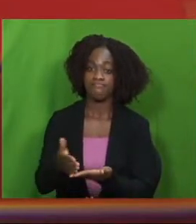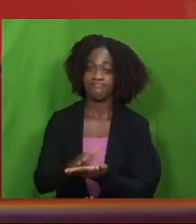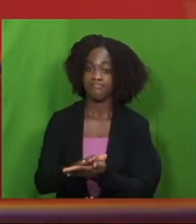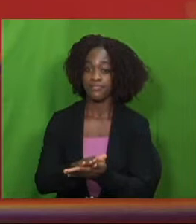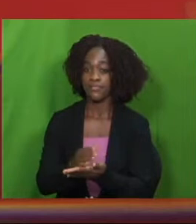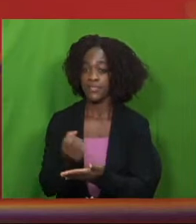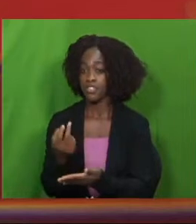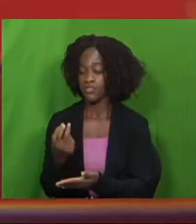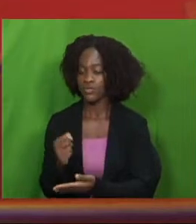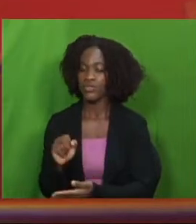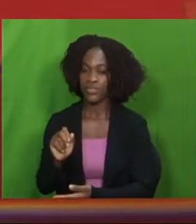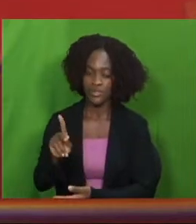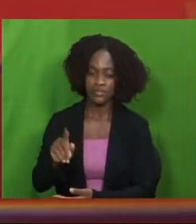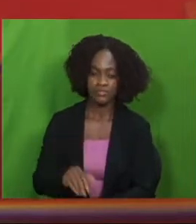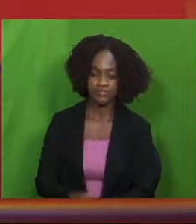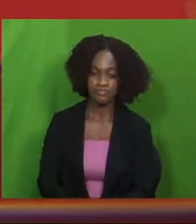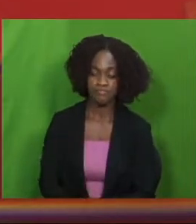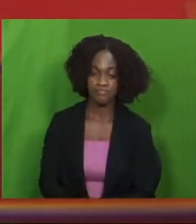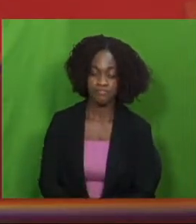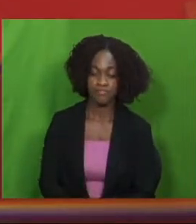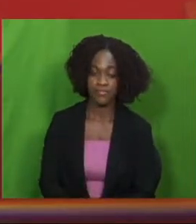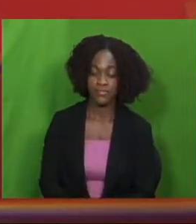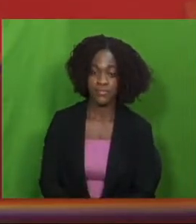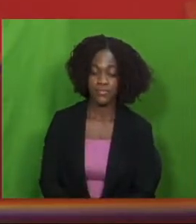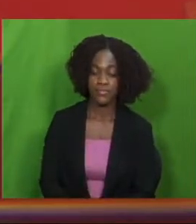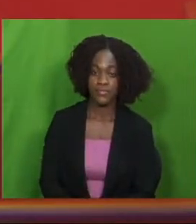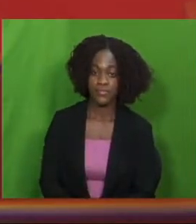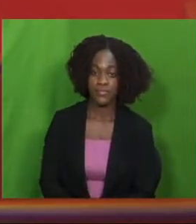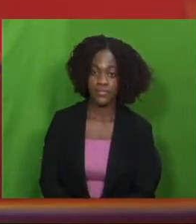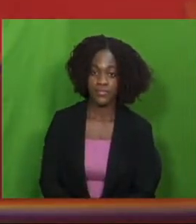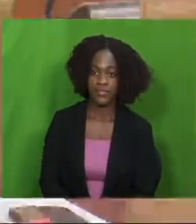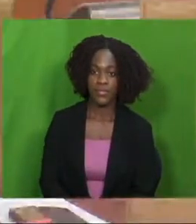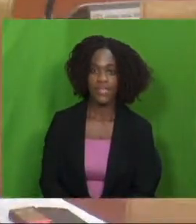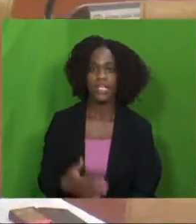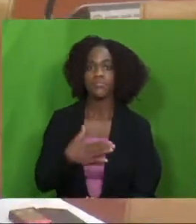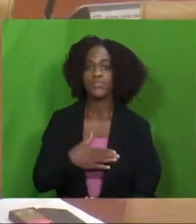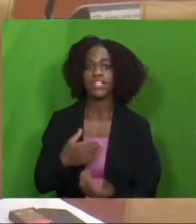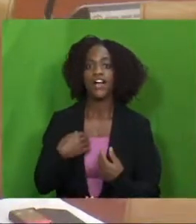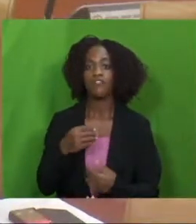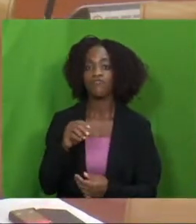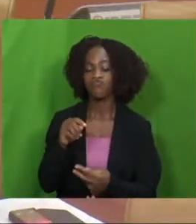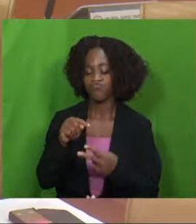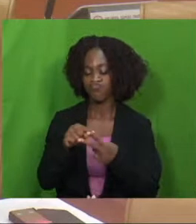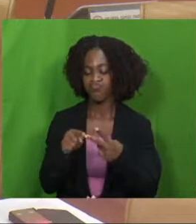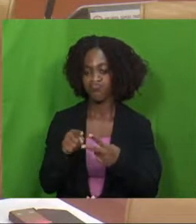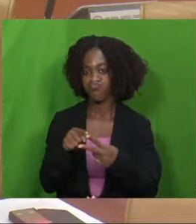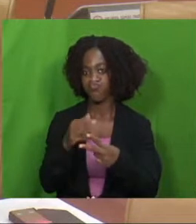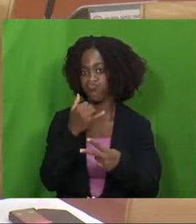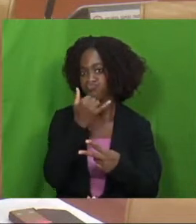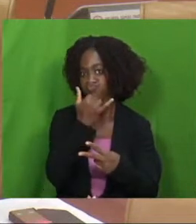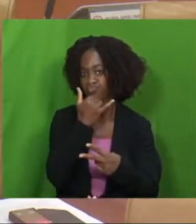Page 12, yes. I'm grateful, Mr. Speaker. Please, I have two corrections on page 12.